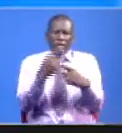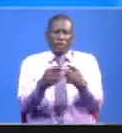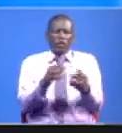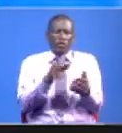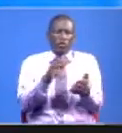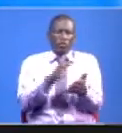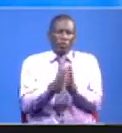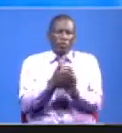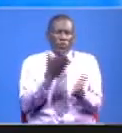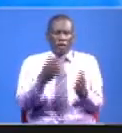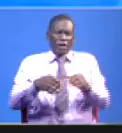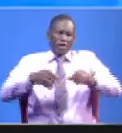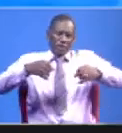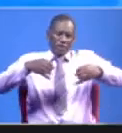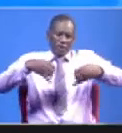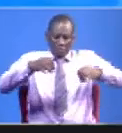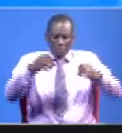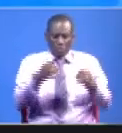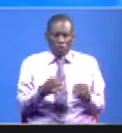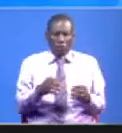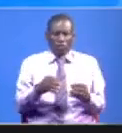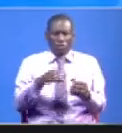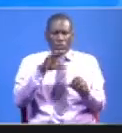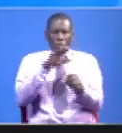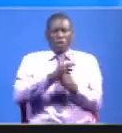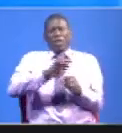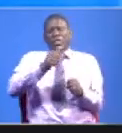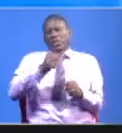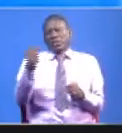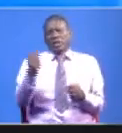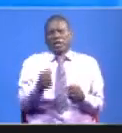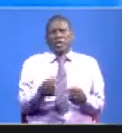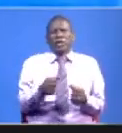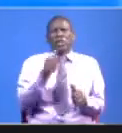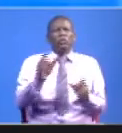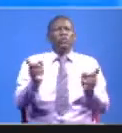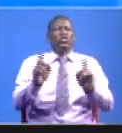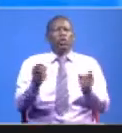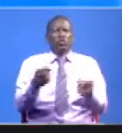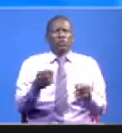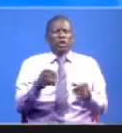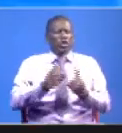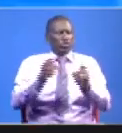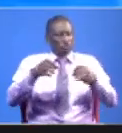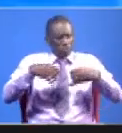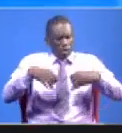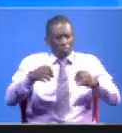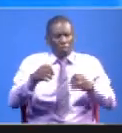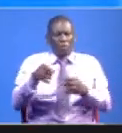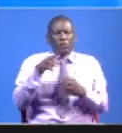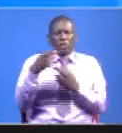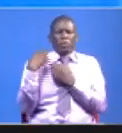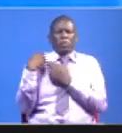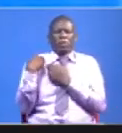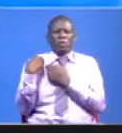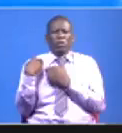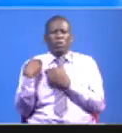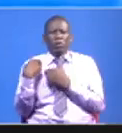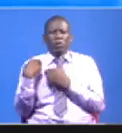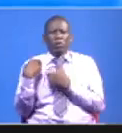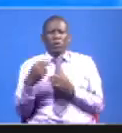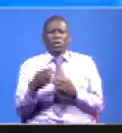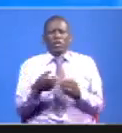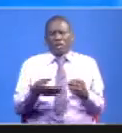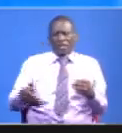climate finance. So I think we're very reasonable. It's the other side that is not only not delivering on its responsibility, but it's